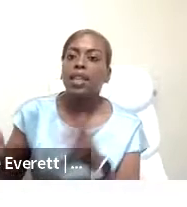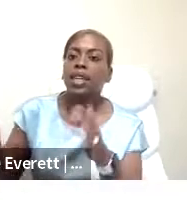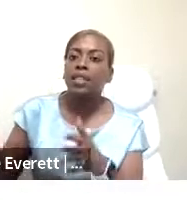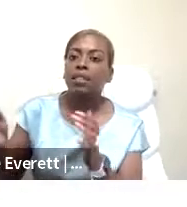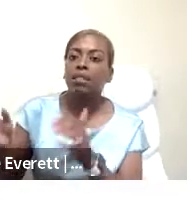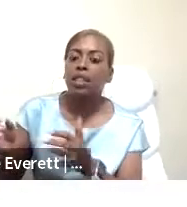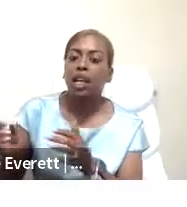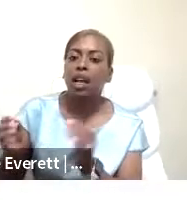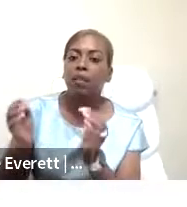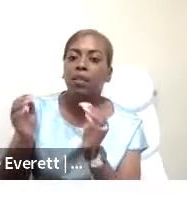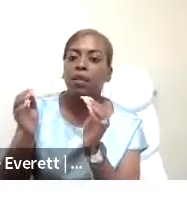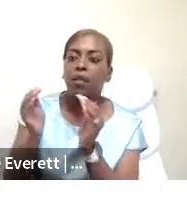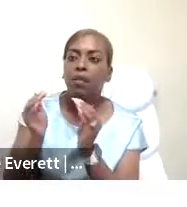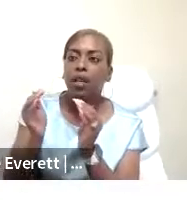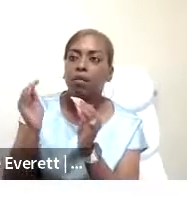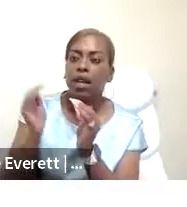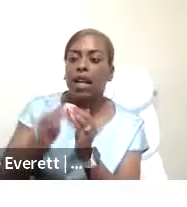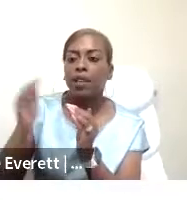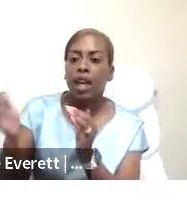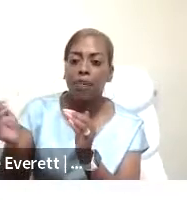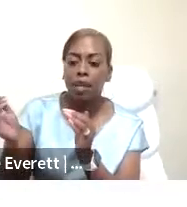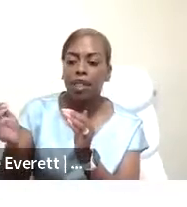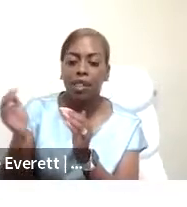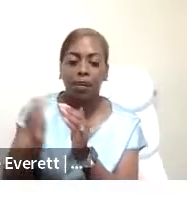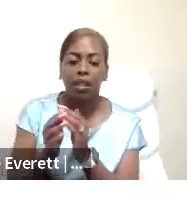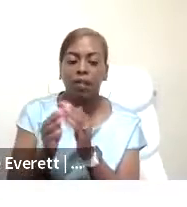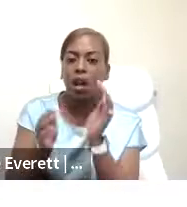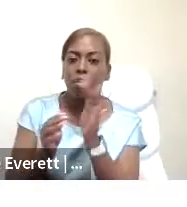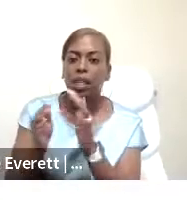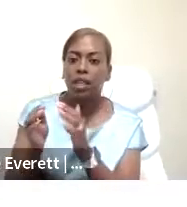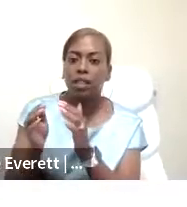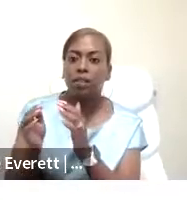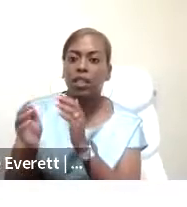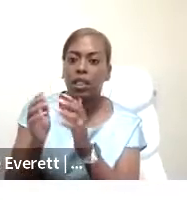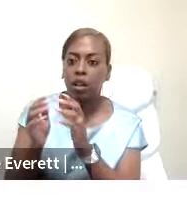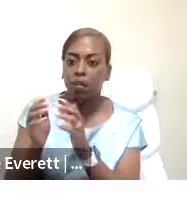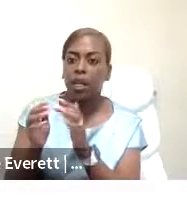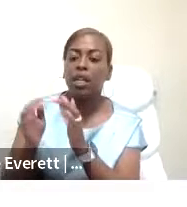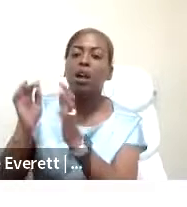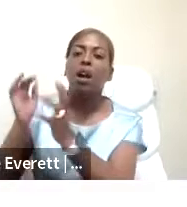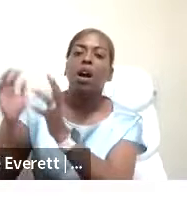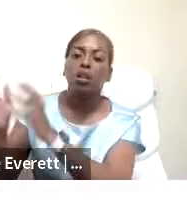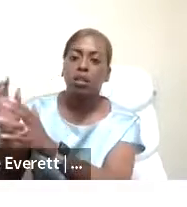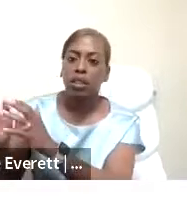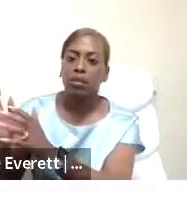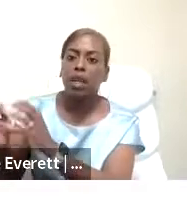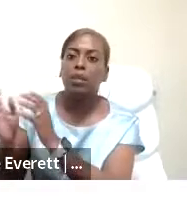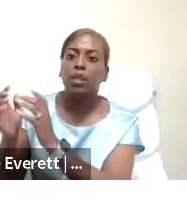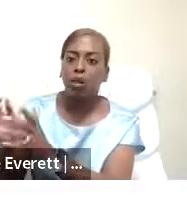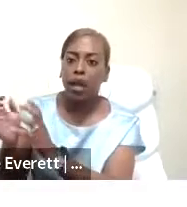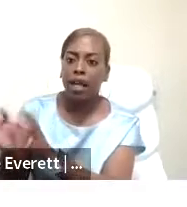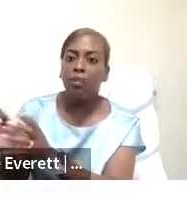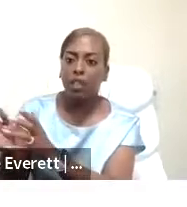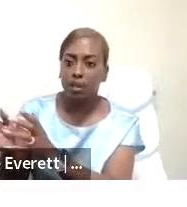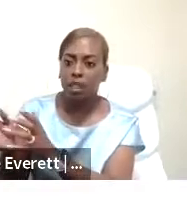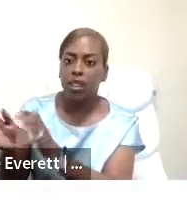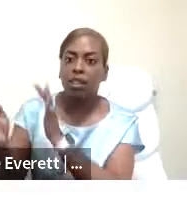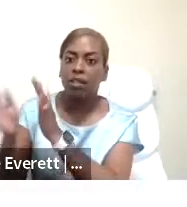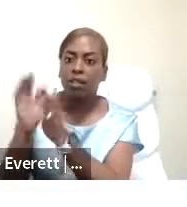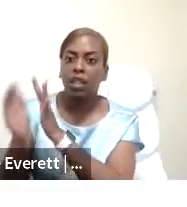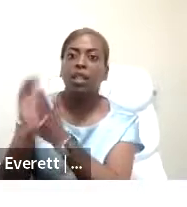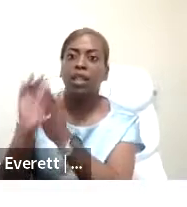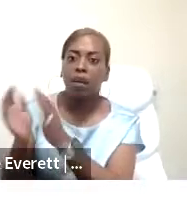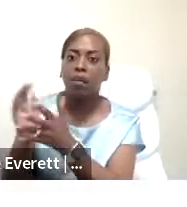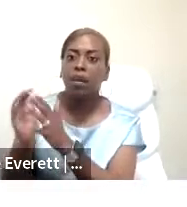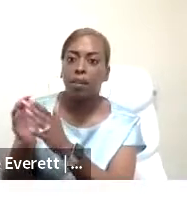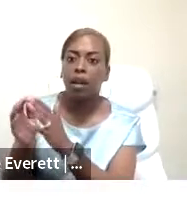I think that's a great time right after that meeting, because I believe our meetings for the CRB are also the same time as the OPAC commission meetings.